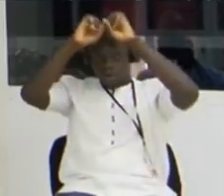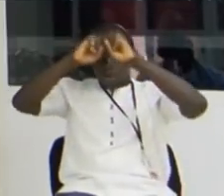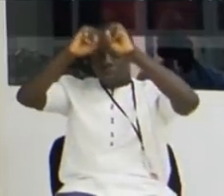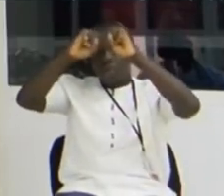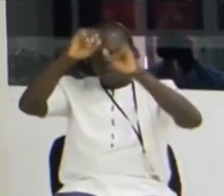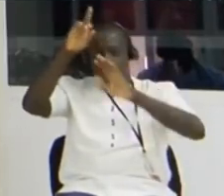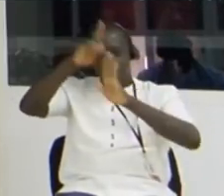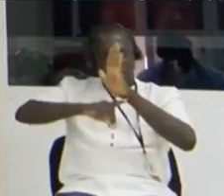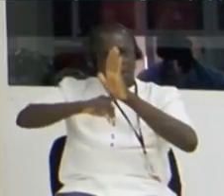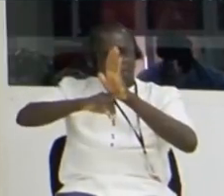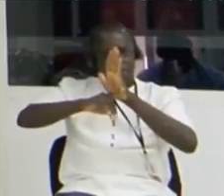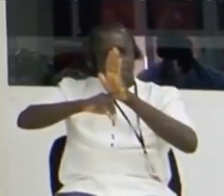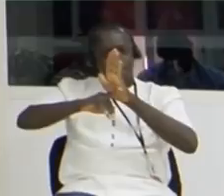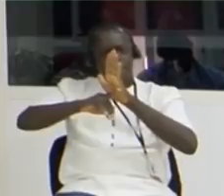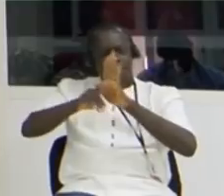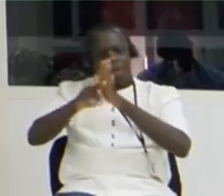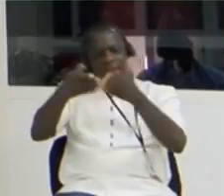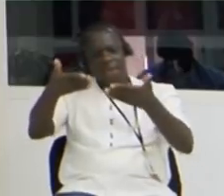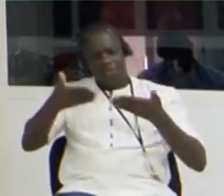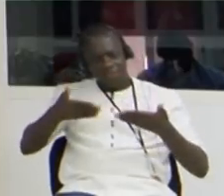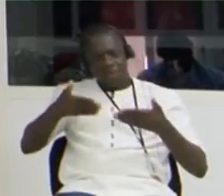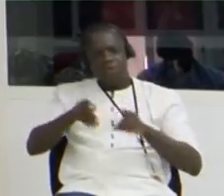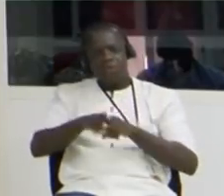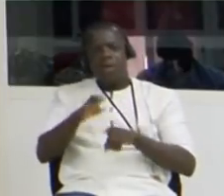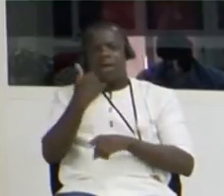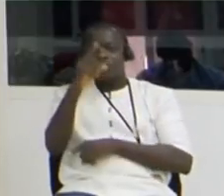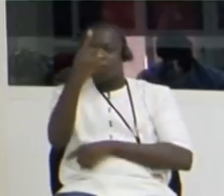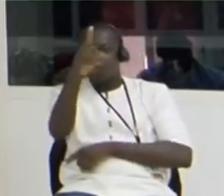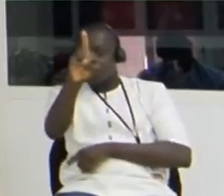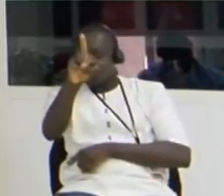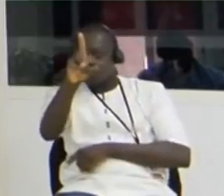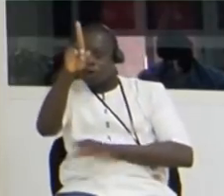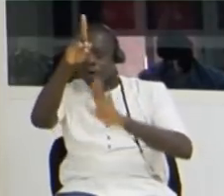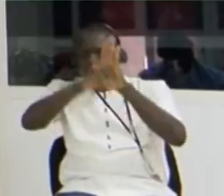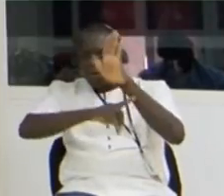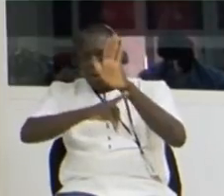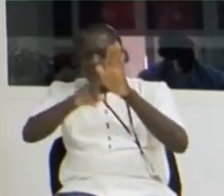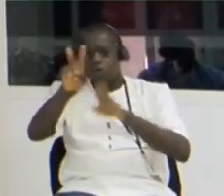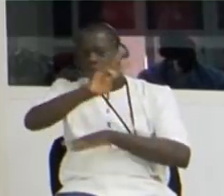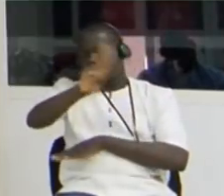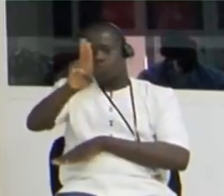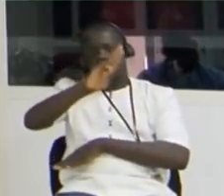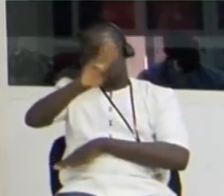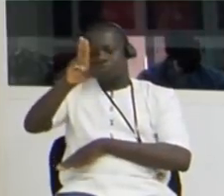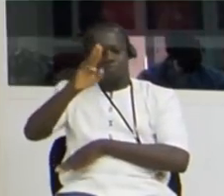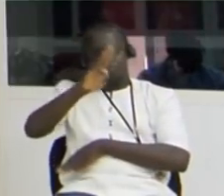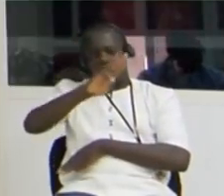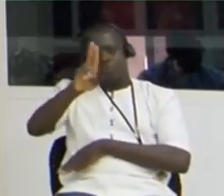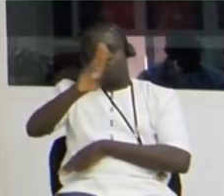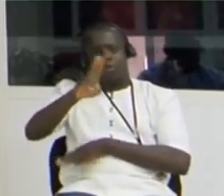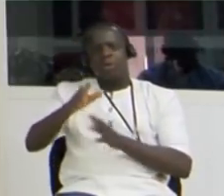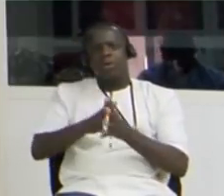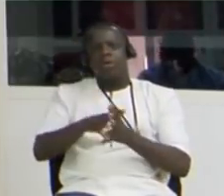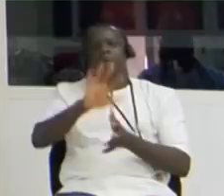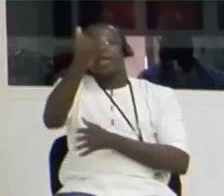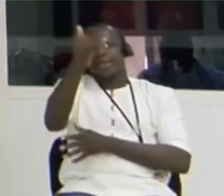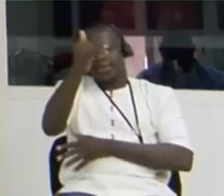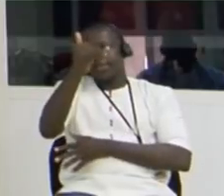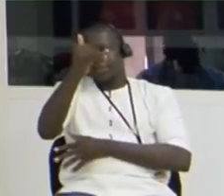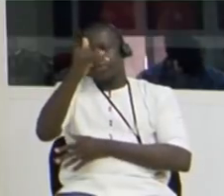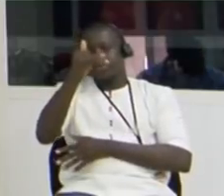on the first edition? Still on the first edition? Yes, please. No, not to my knowledge. Yes, it was